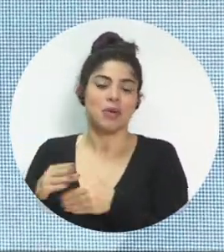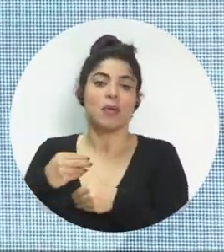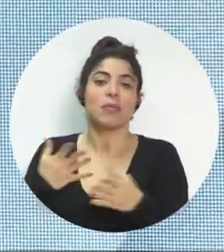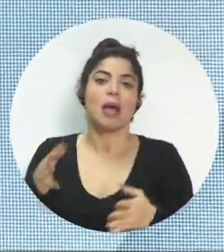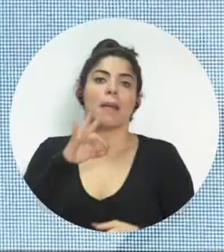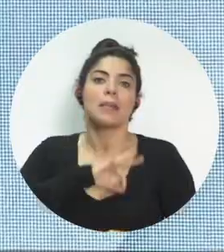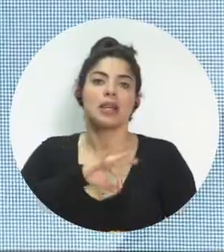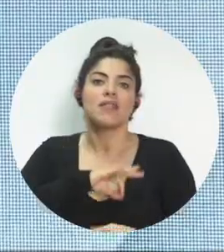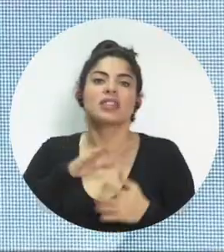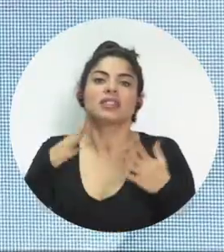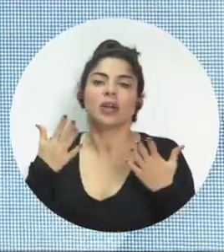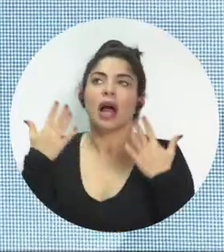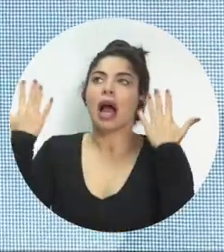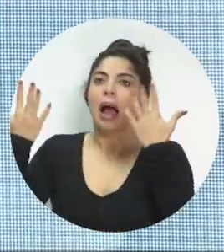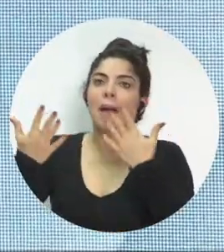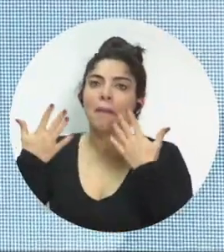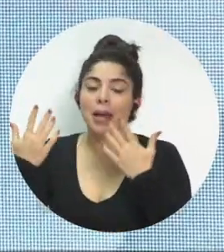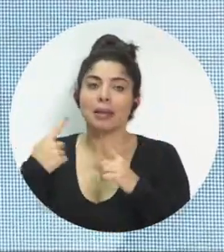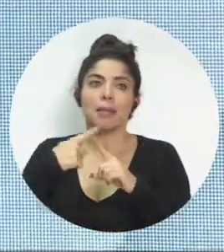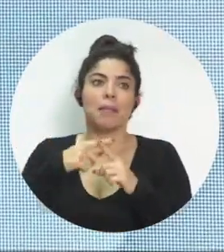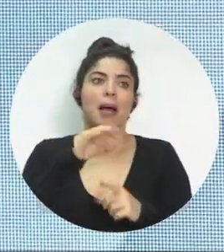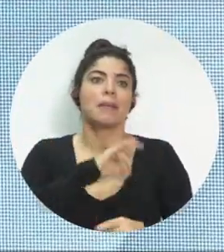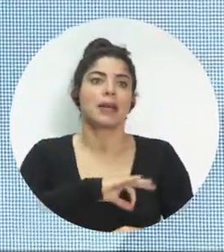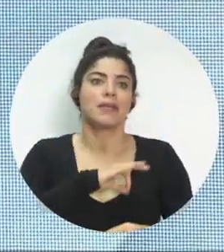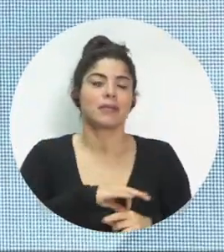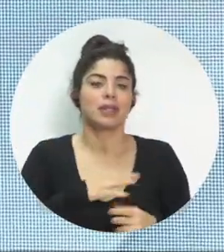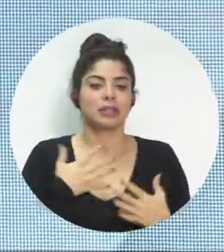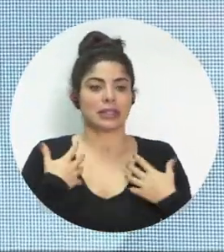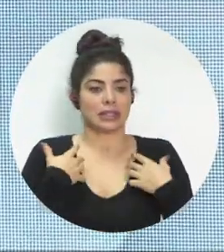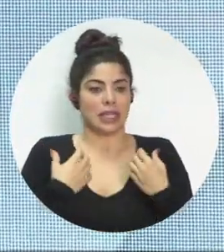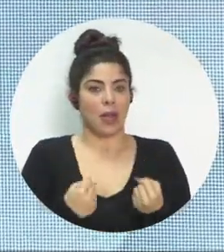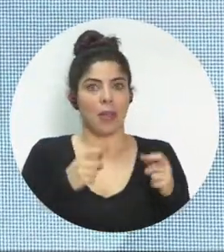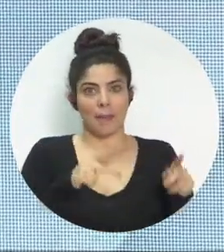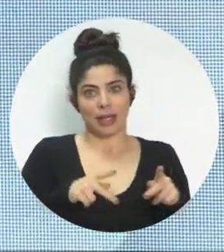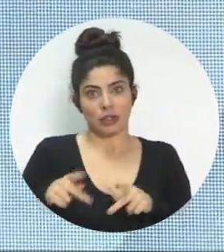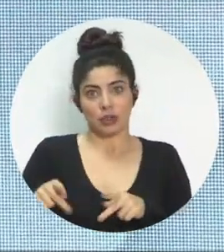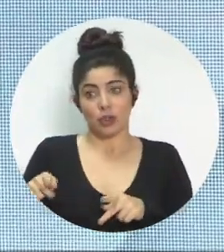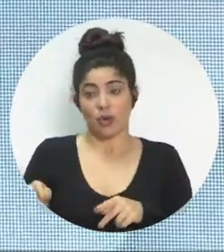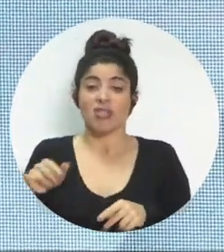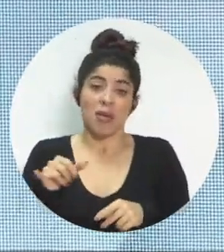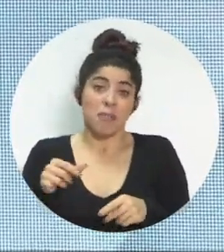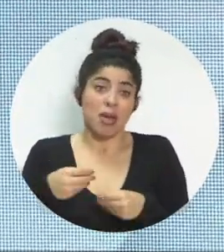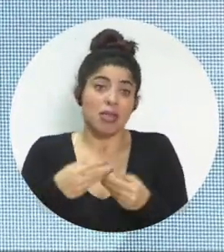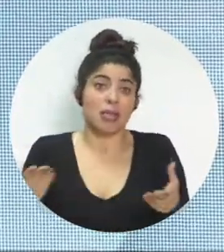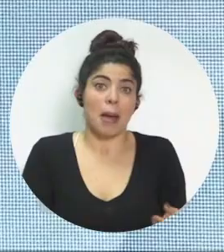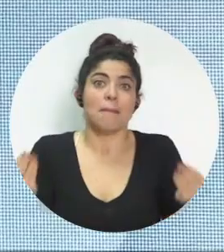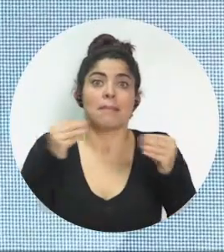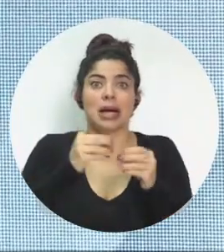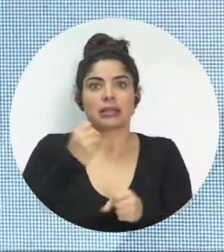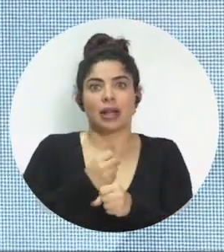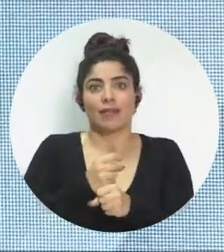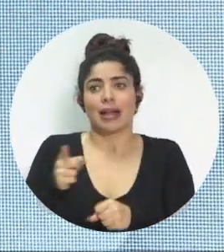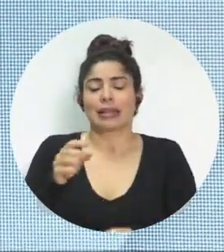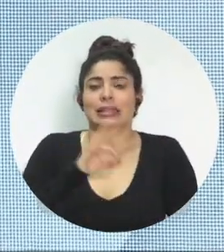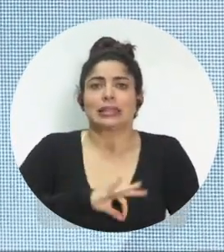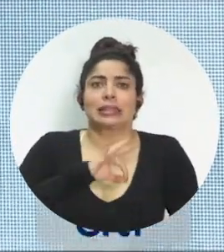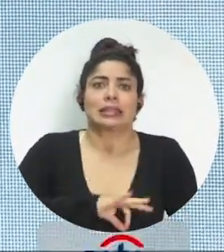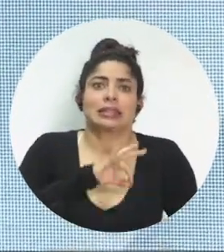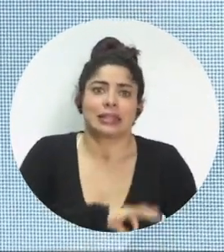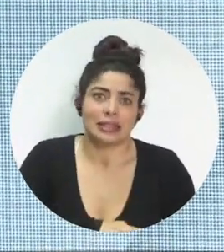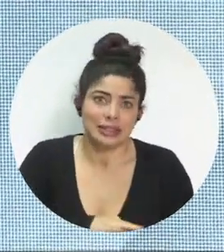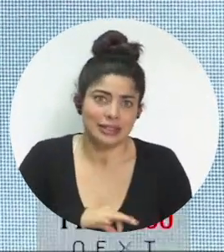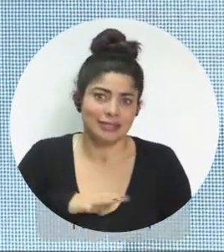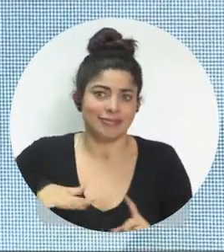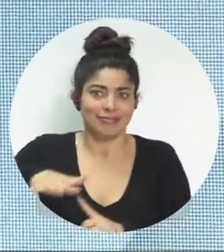be absolutely clean. And also, this will benefit from the environment and for health people. This is going to